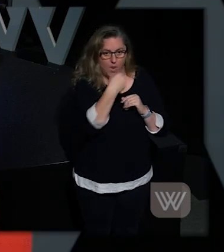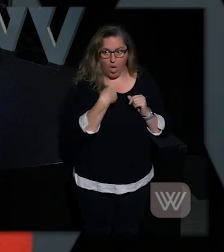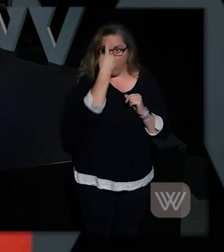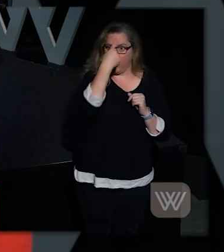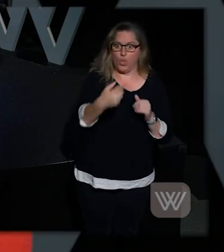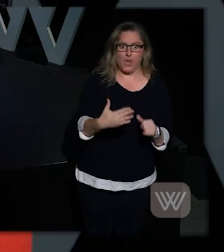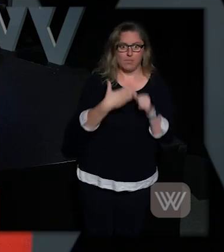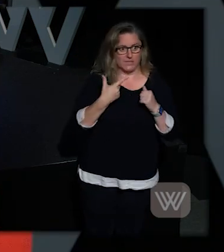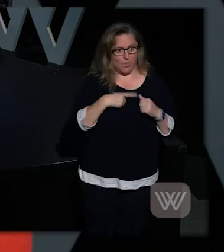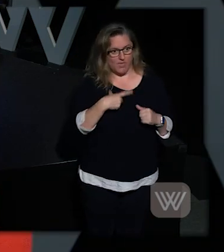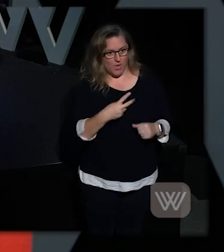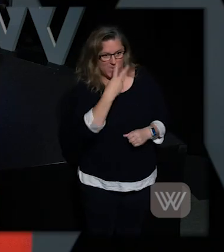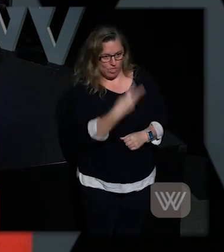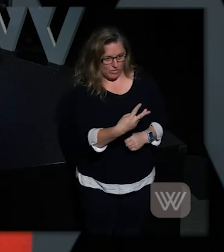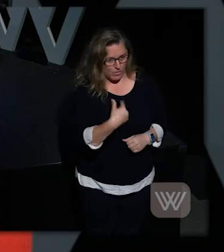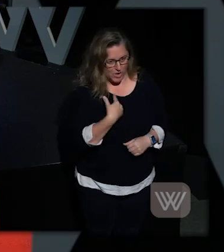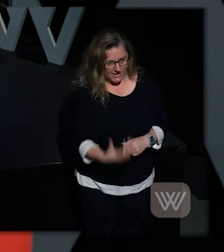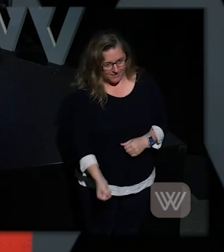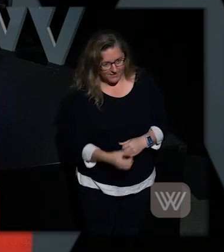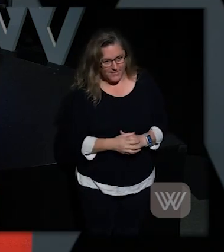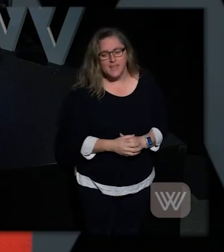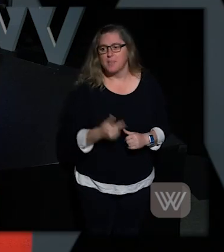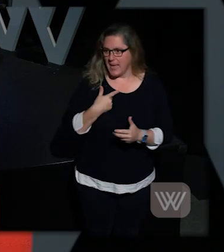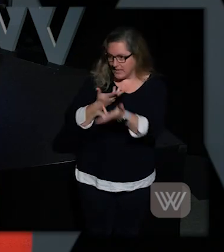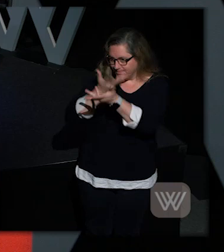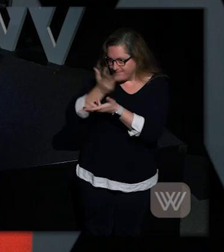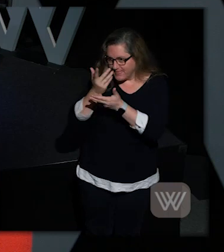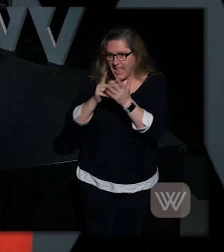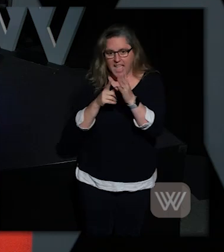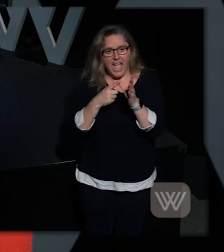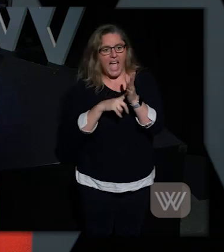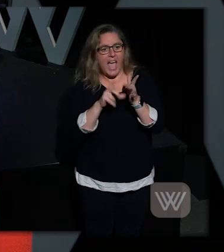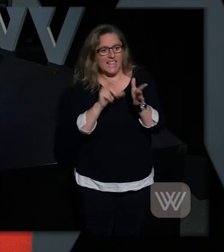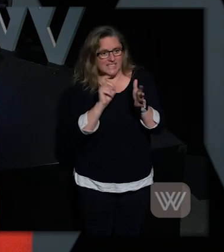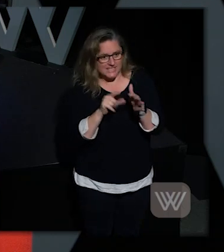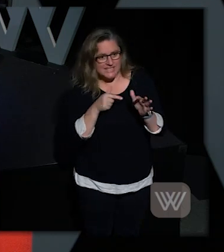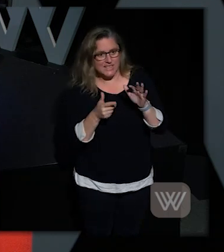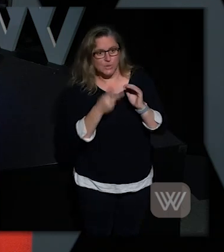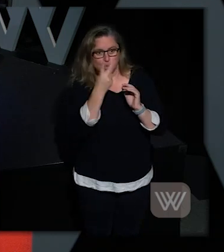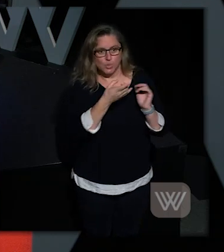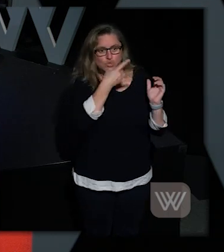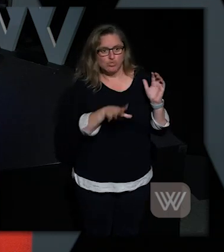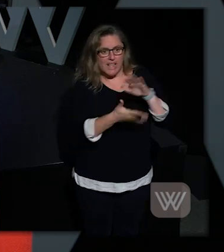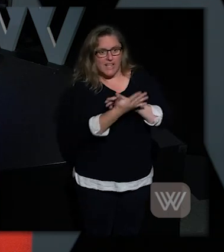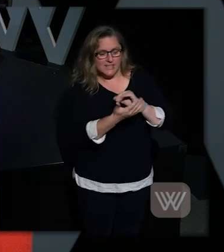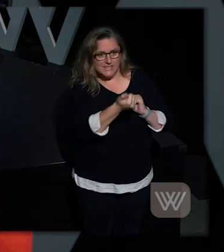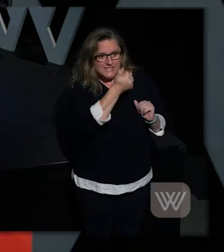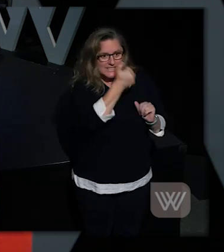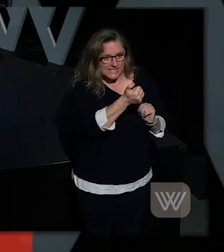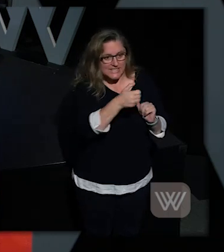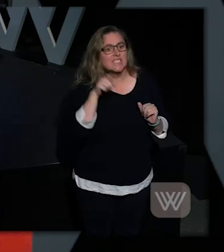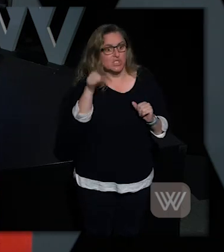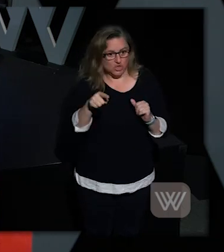woman with a three-year-old, until I chatted to my friend Alice, who has two children under six, and told me she got through it in 24 hours.